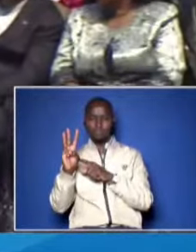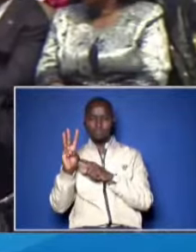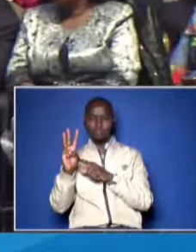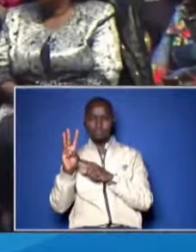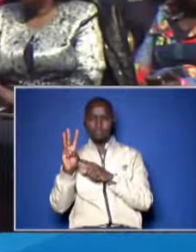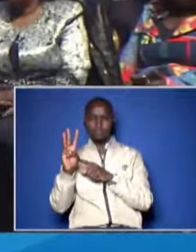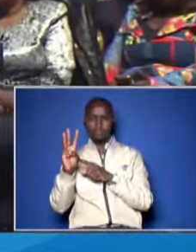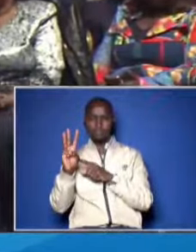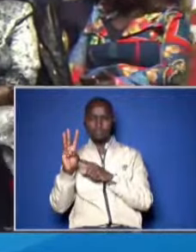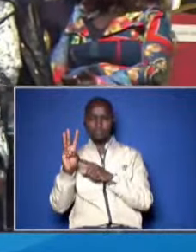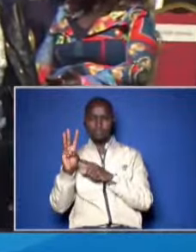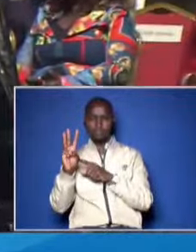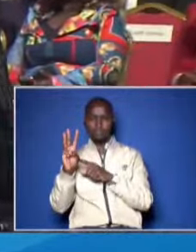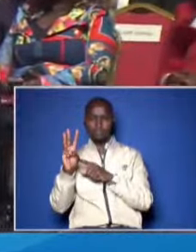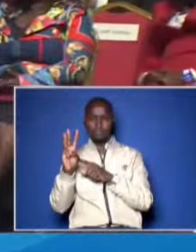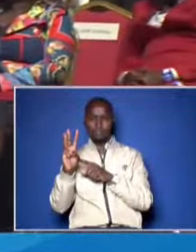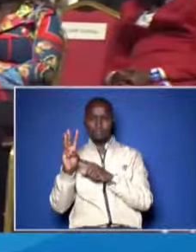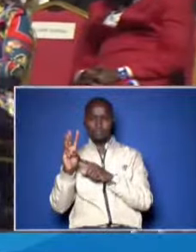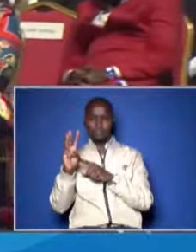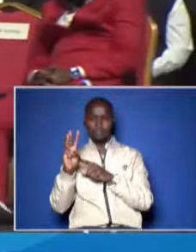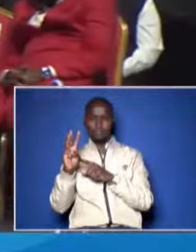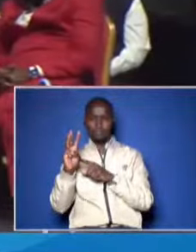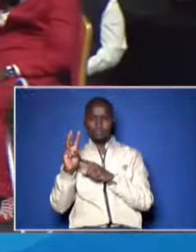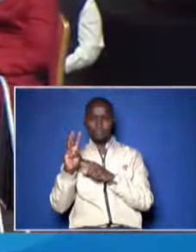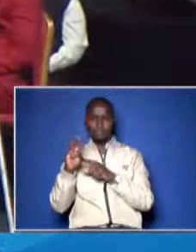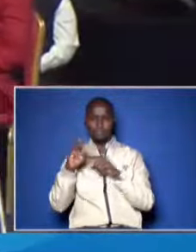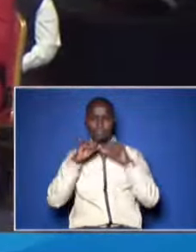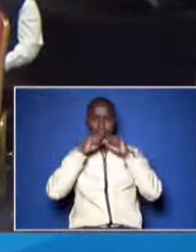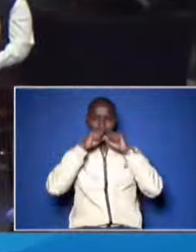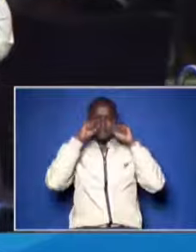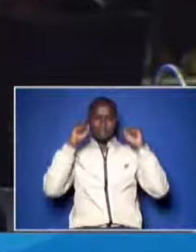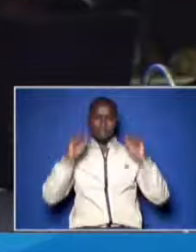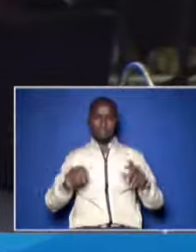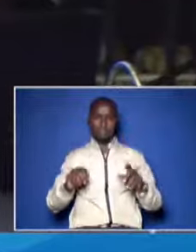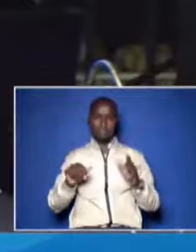west Mr President it is mental